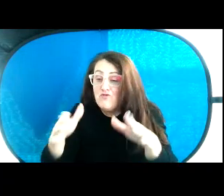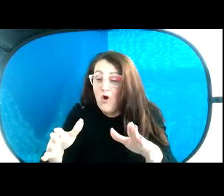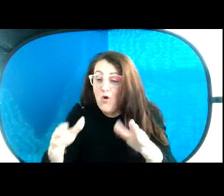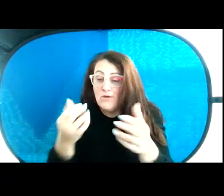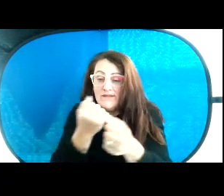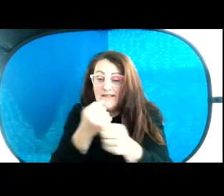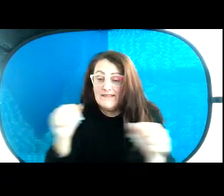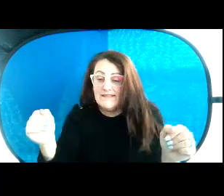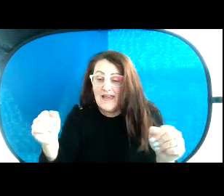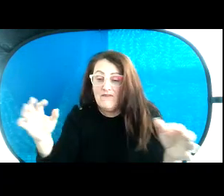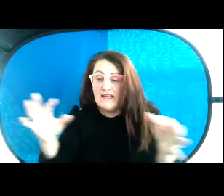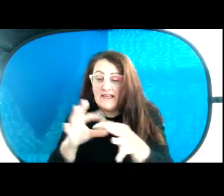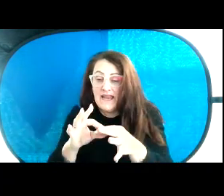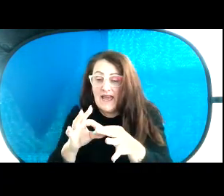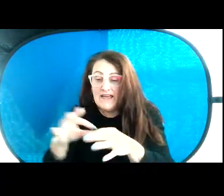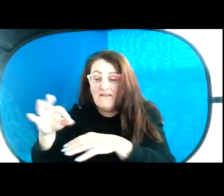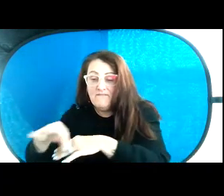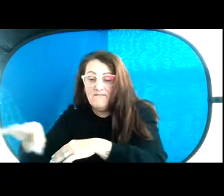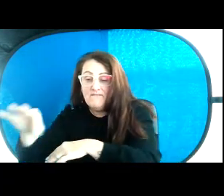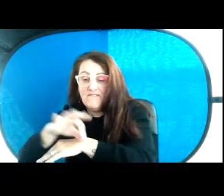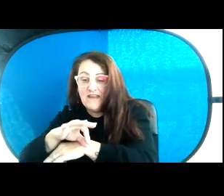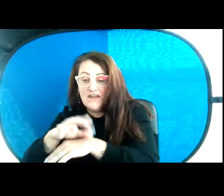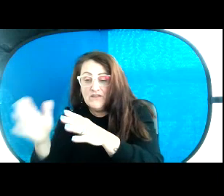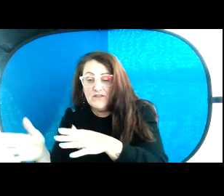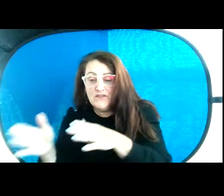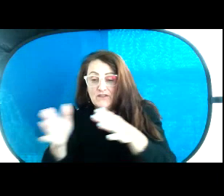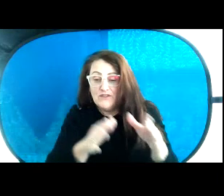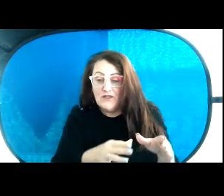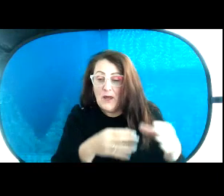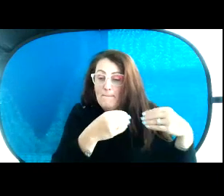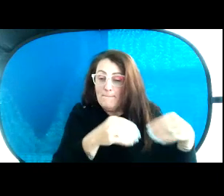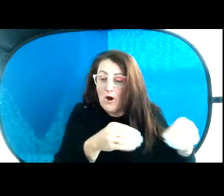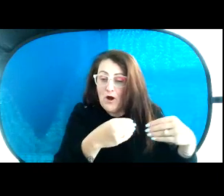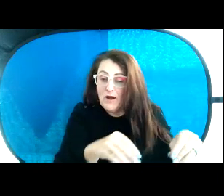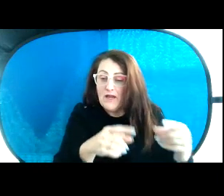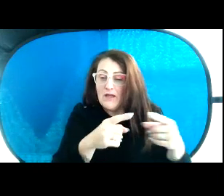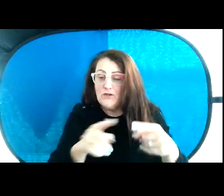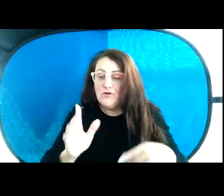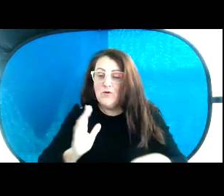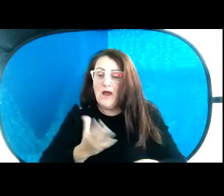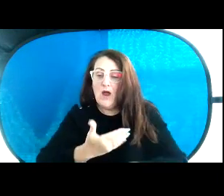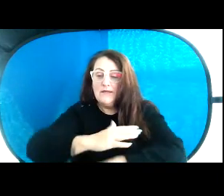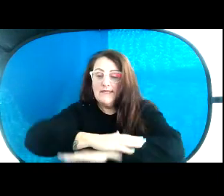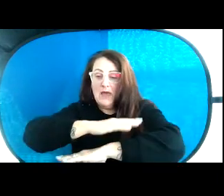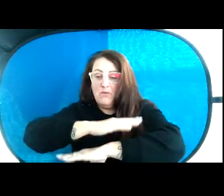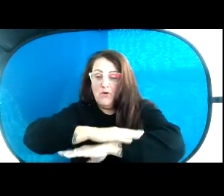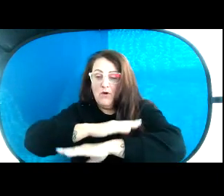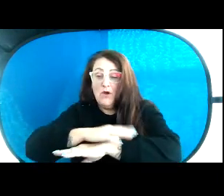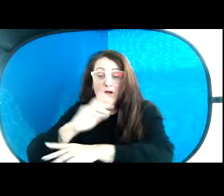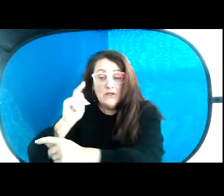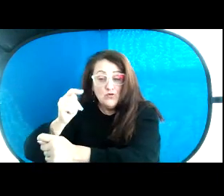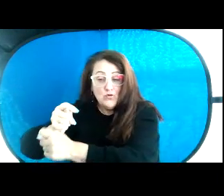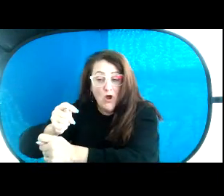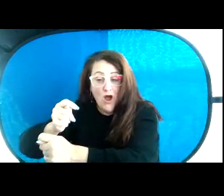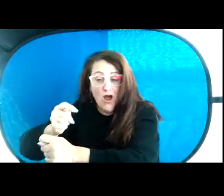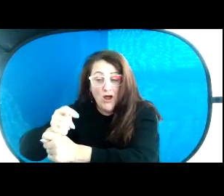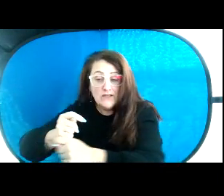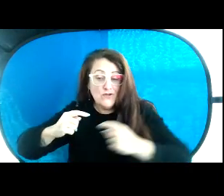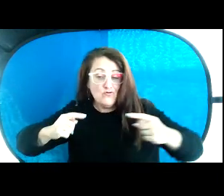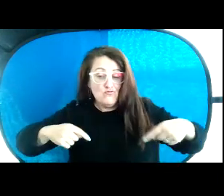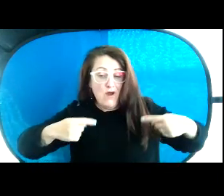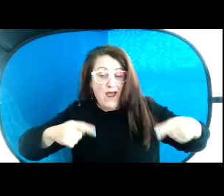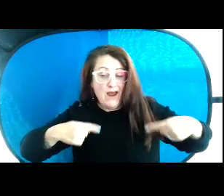and markets to the farm table. At the same time, we're not just about trucks and tractors. Also proud to